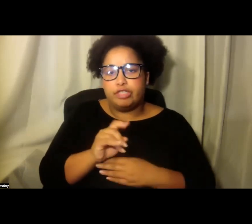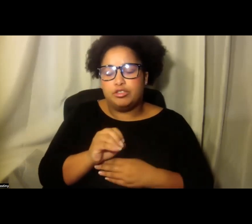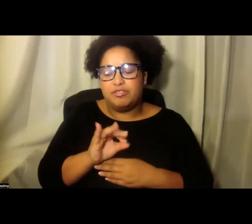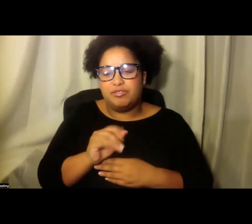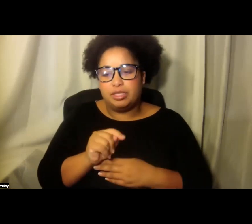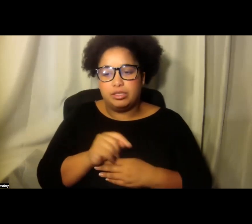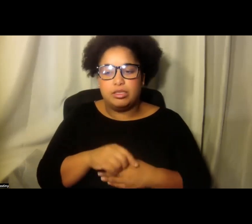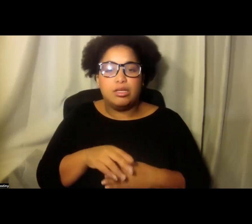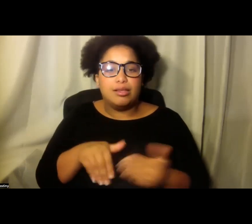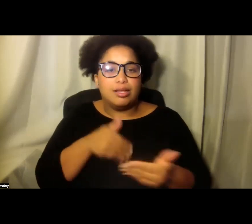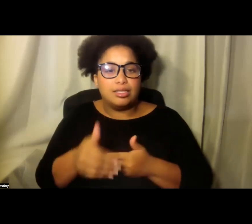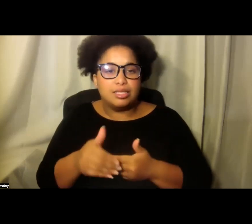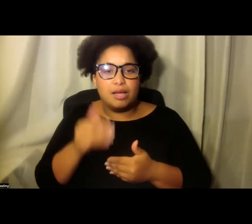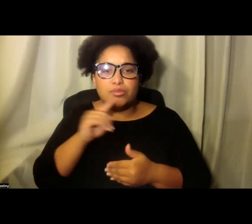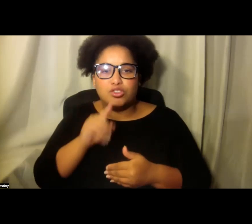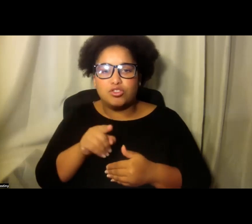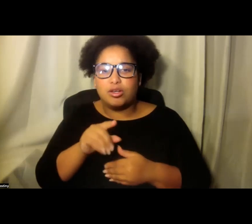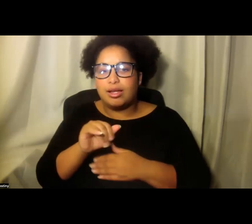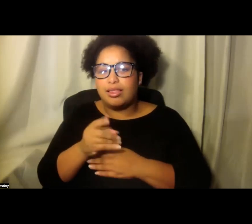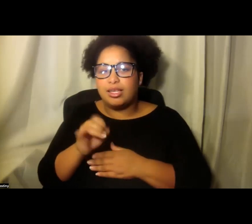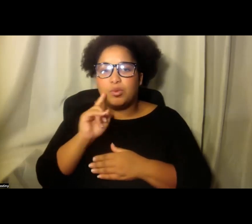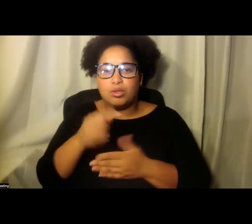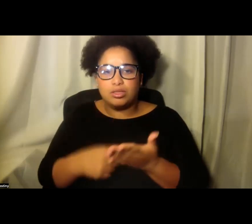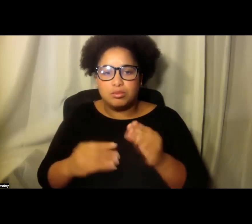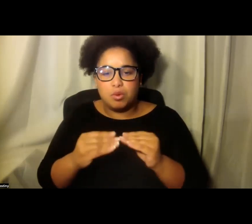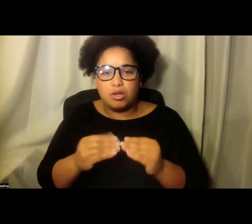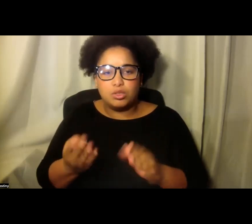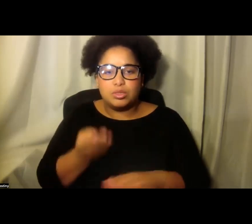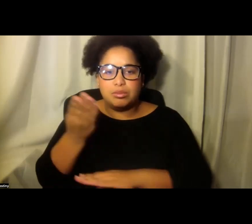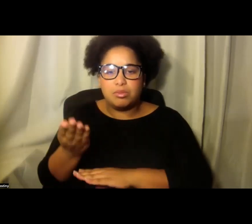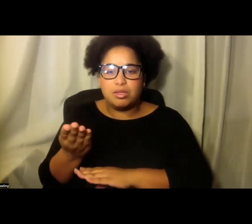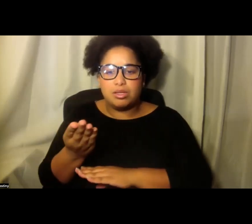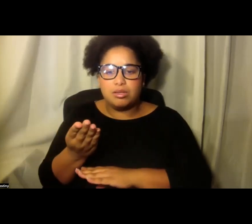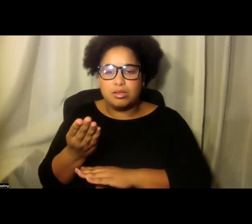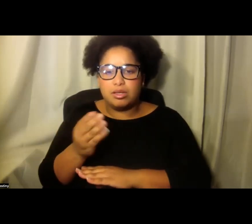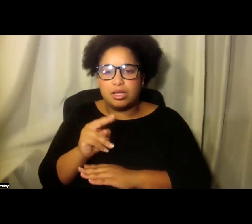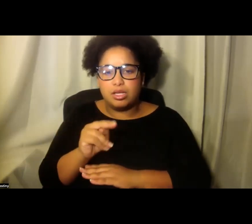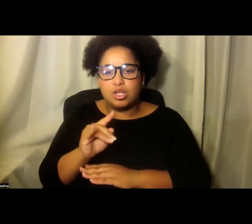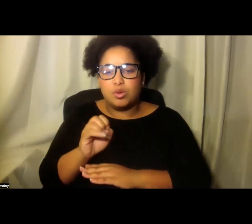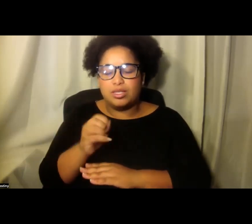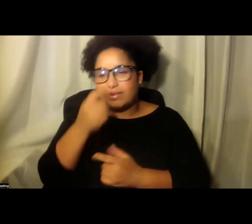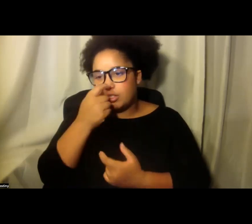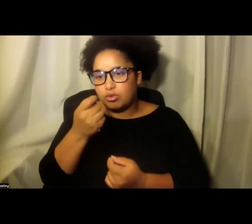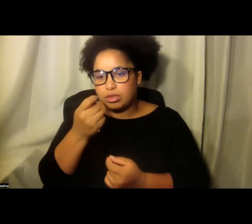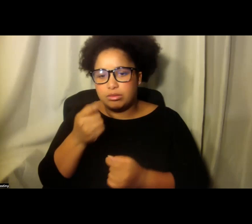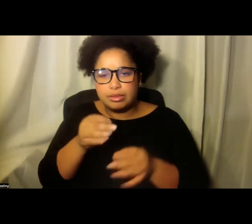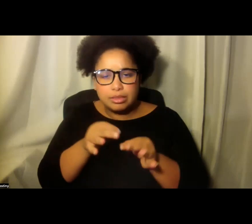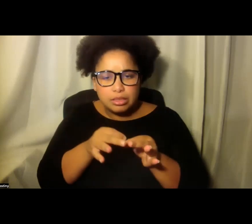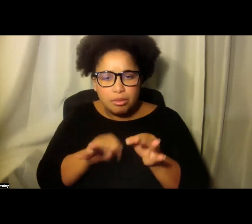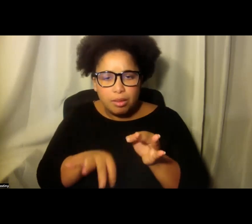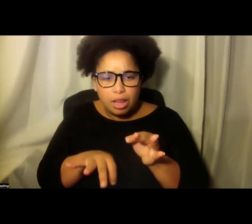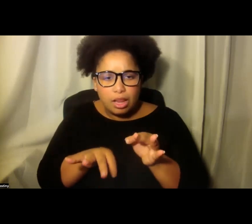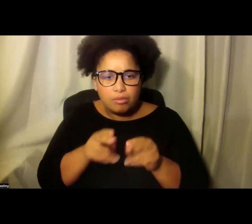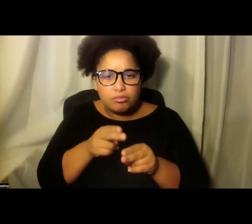will cover this, I'm certain, was to submit a notice of interest, which is very simple and very